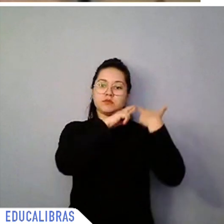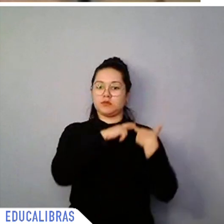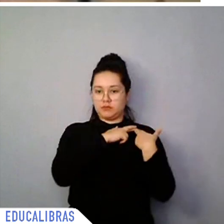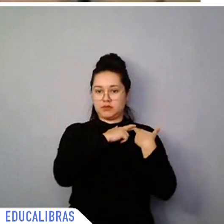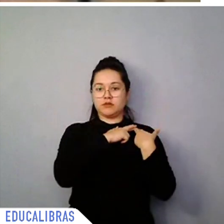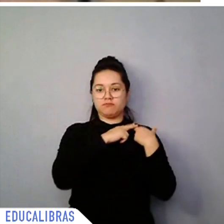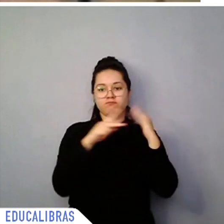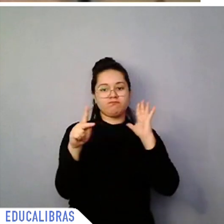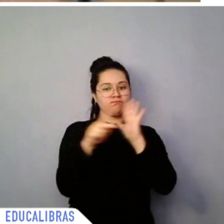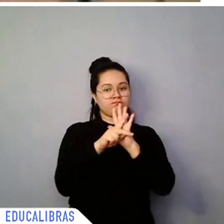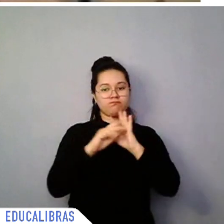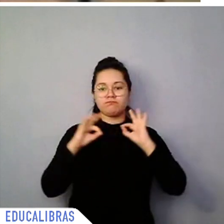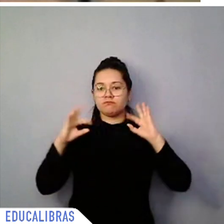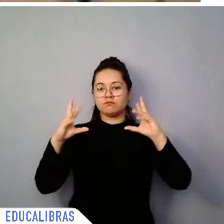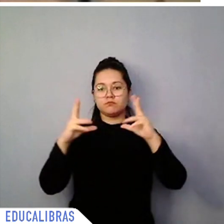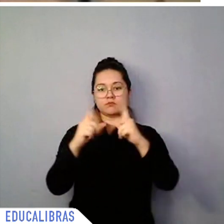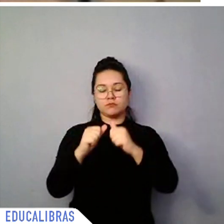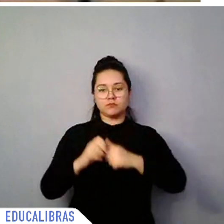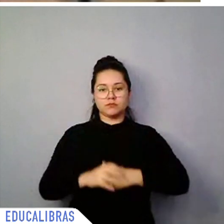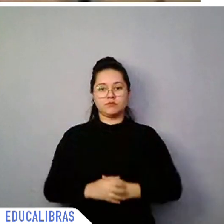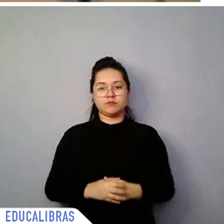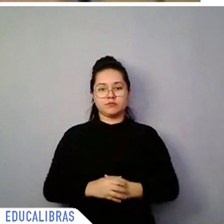time many of